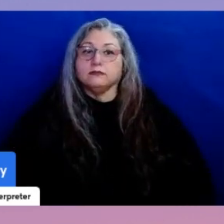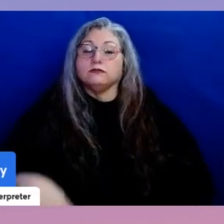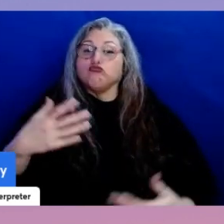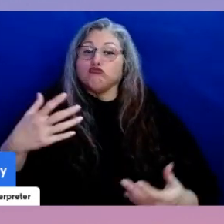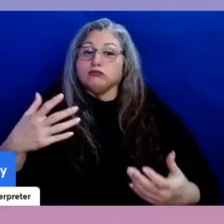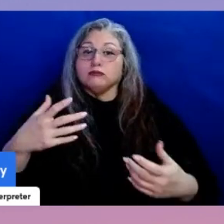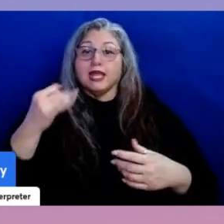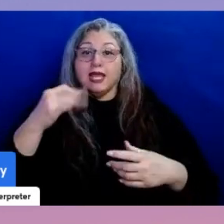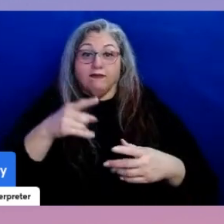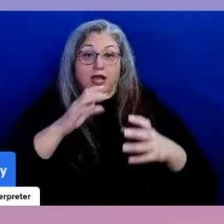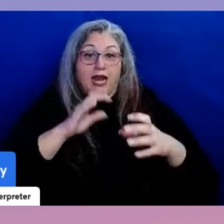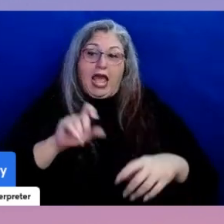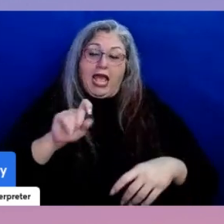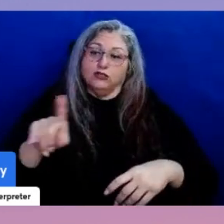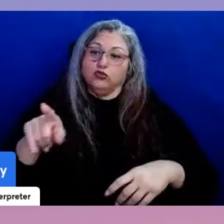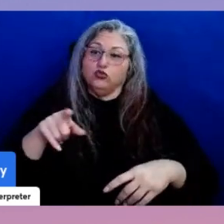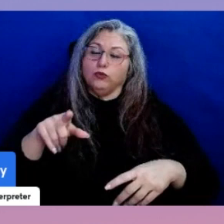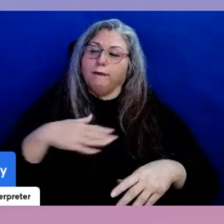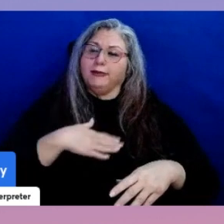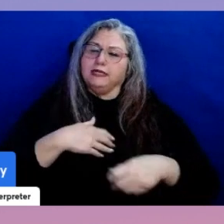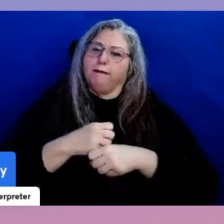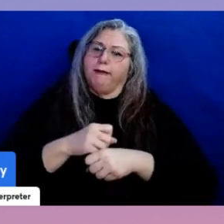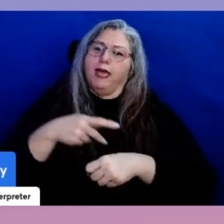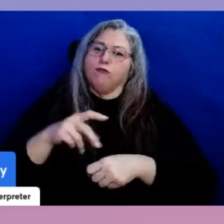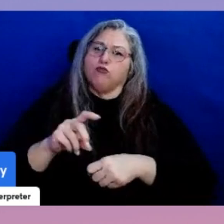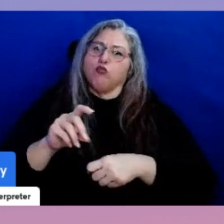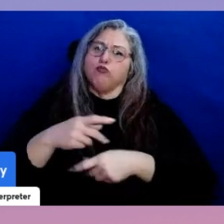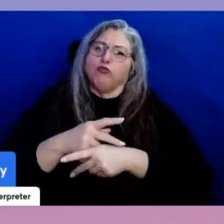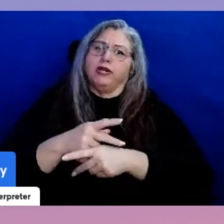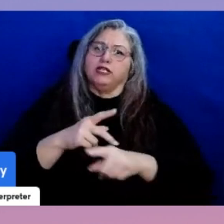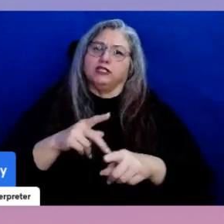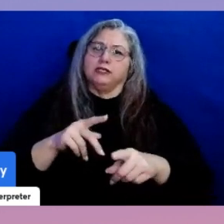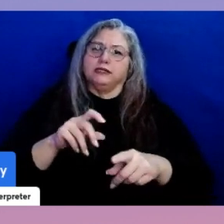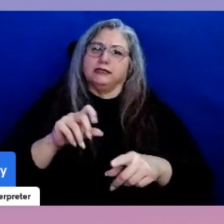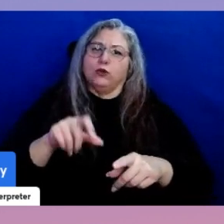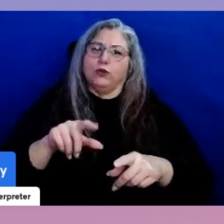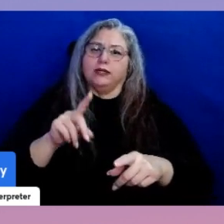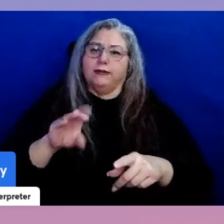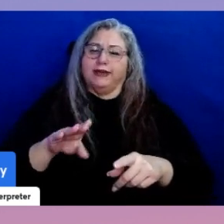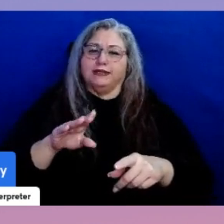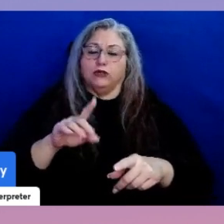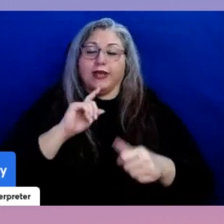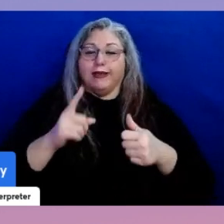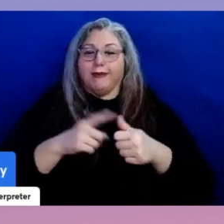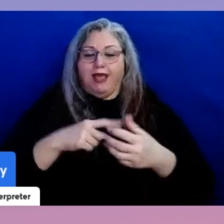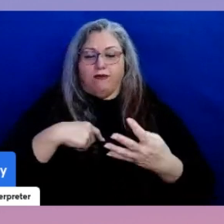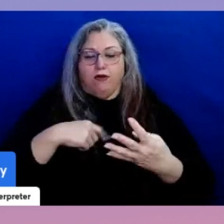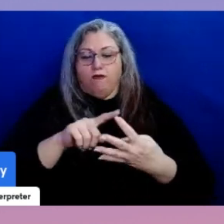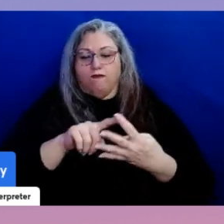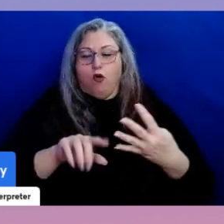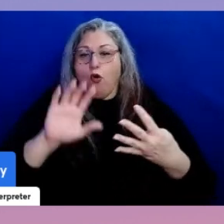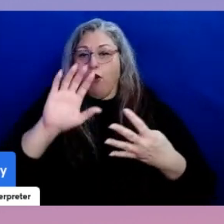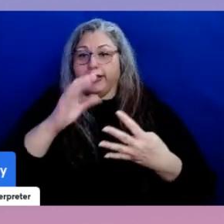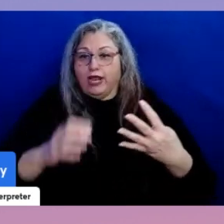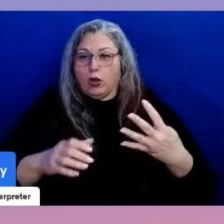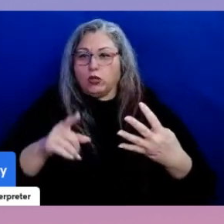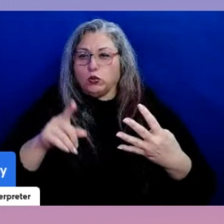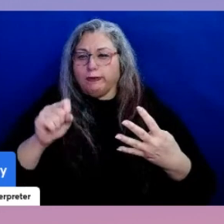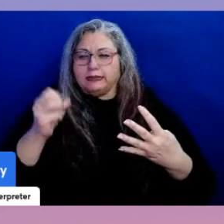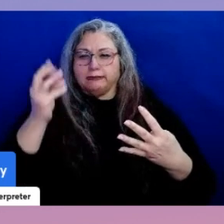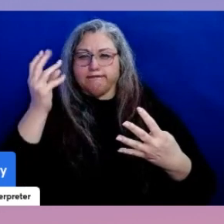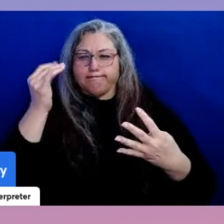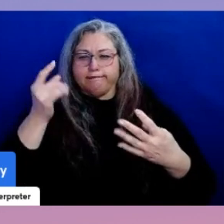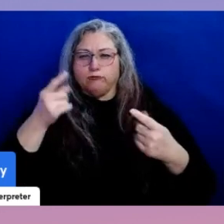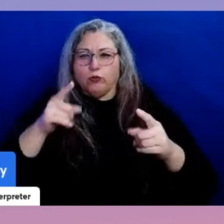you to productionize a Cloud SQL database, initially there are four main categories you would likely consider when building a